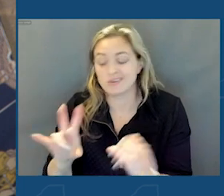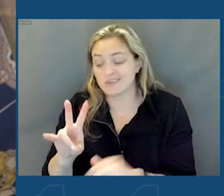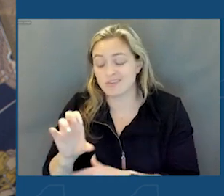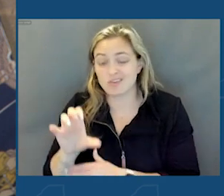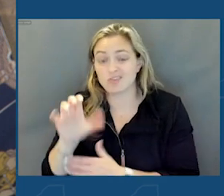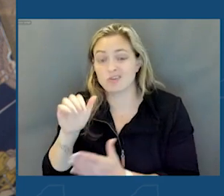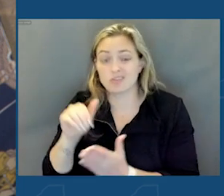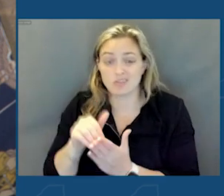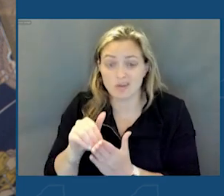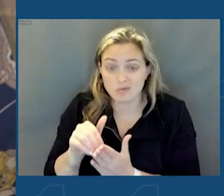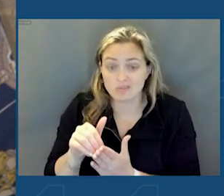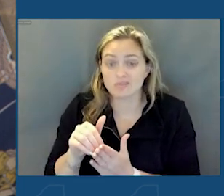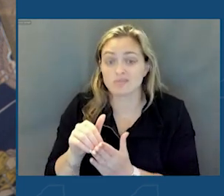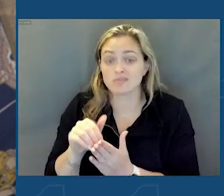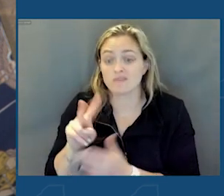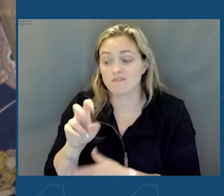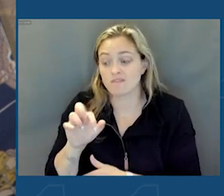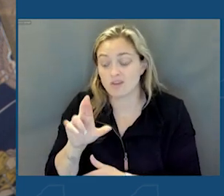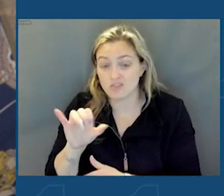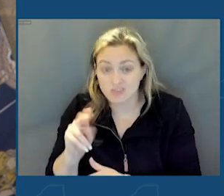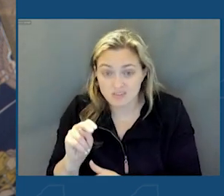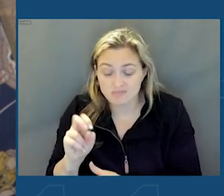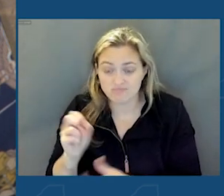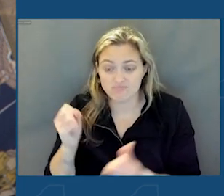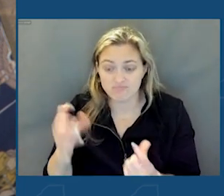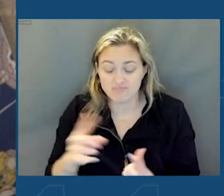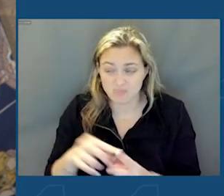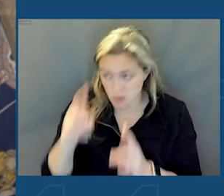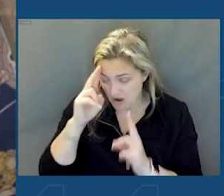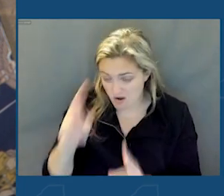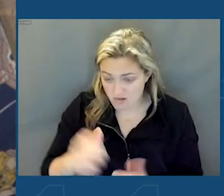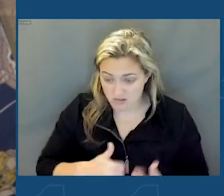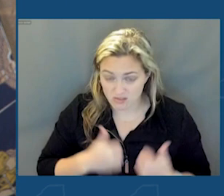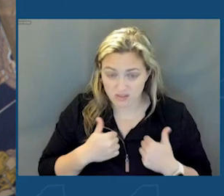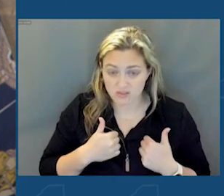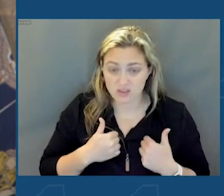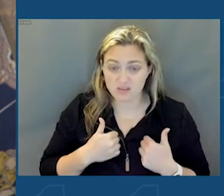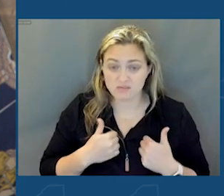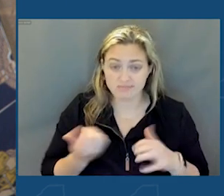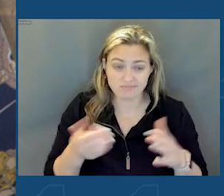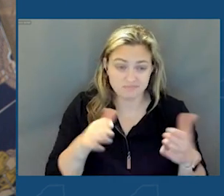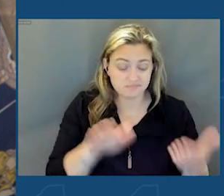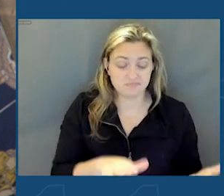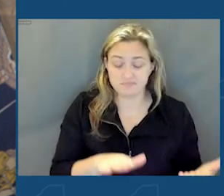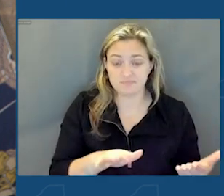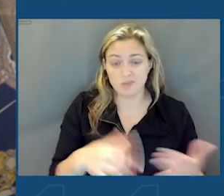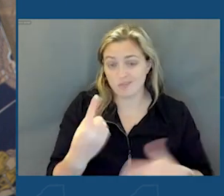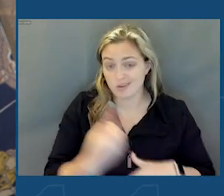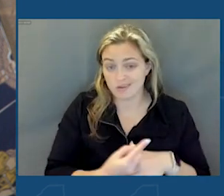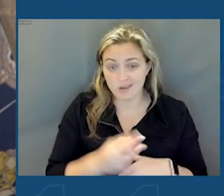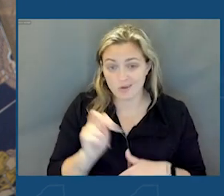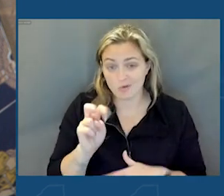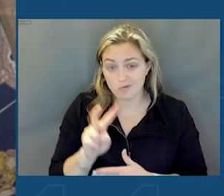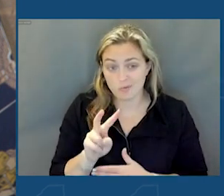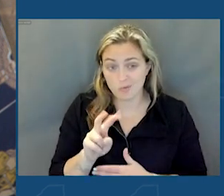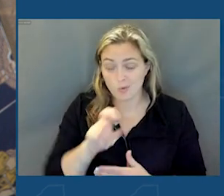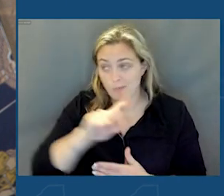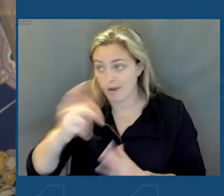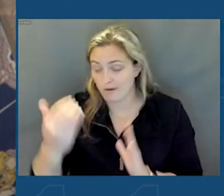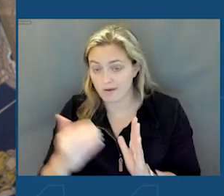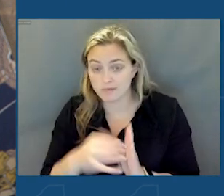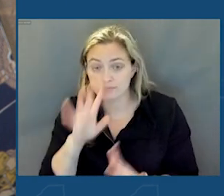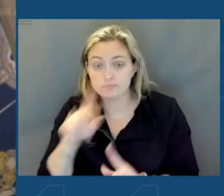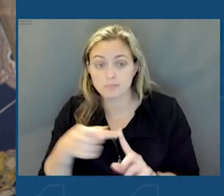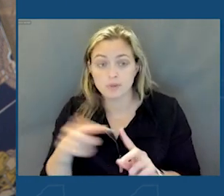veterans. We'll honor our veterans, those living, and I honor those here today. We have a day in November. We'll be back out there again speaking about those